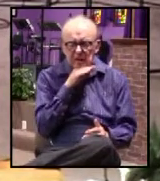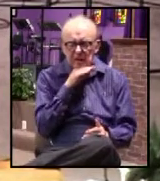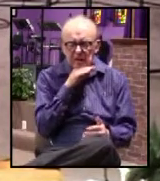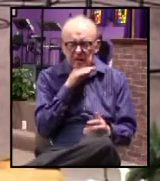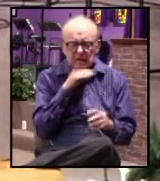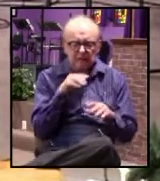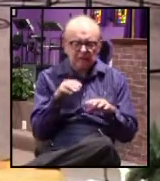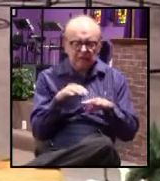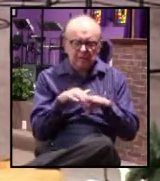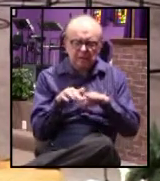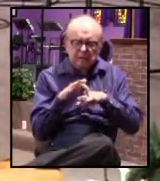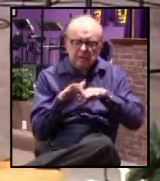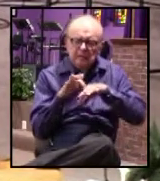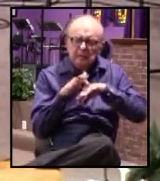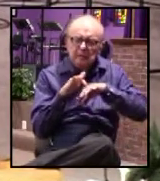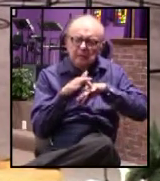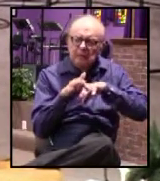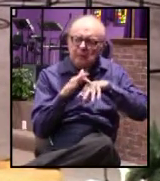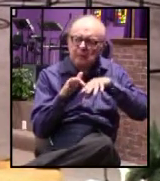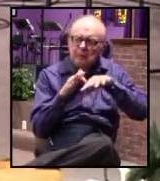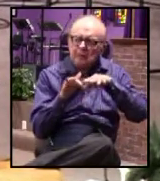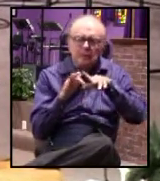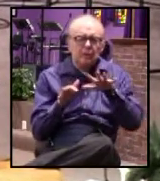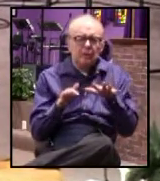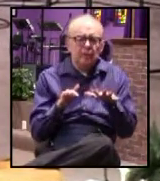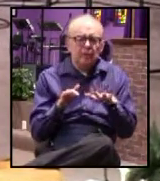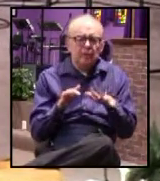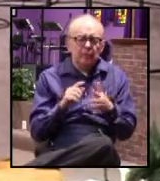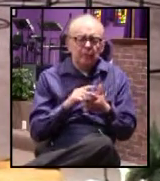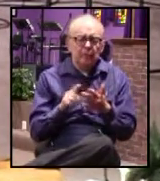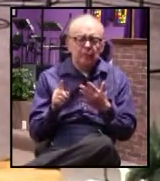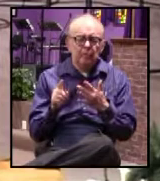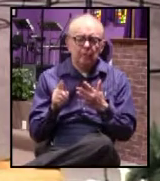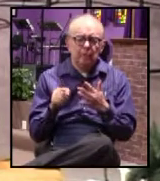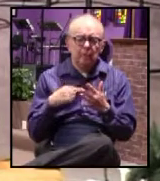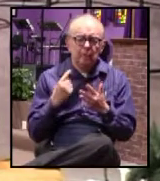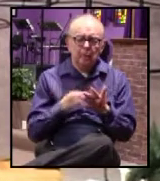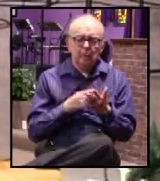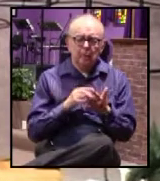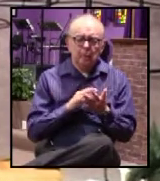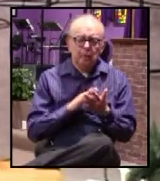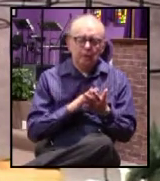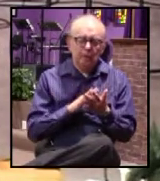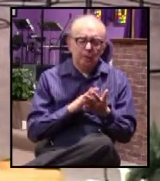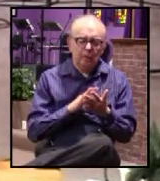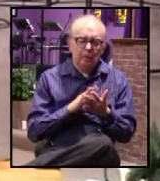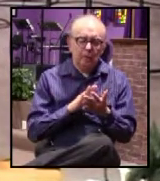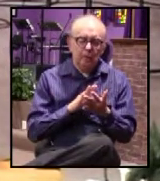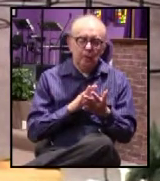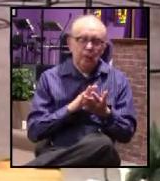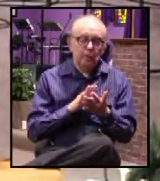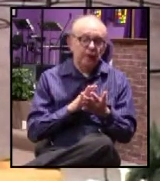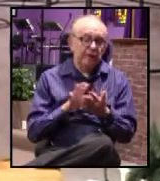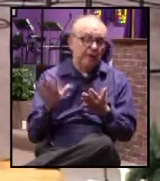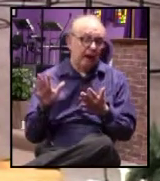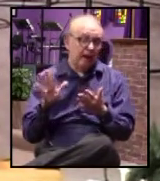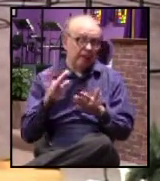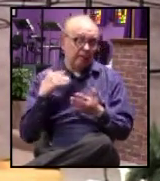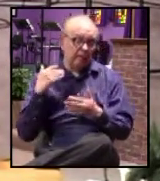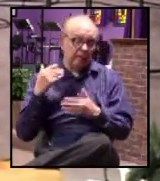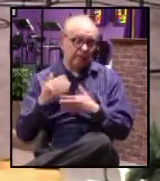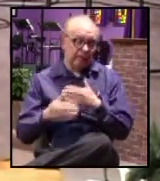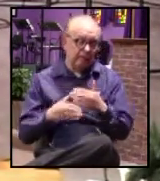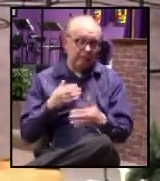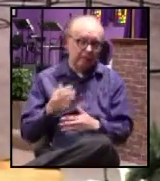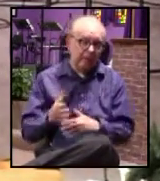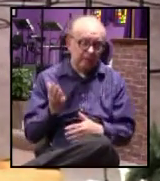his blistered toes. This week, we're in week number 5 of this series. And